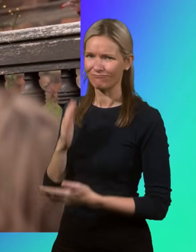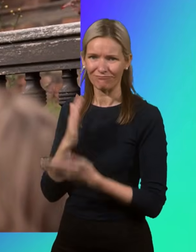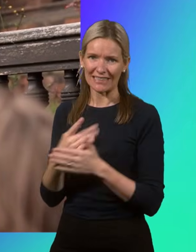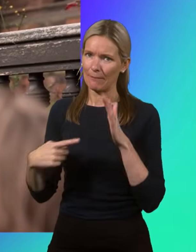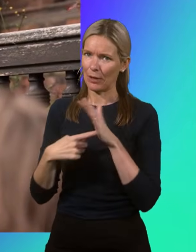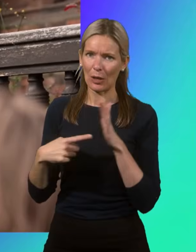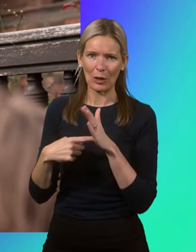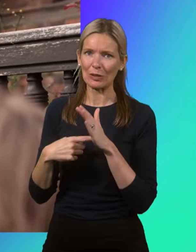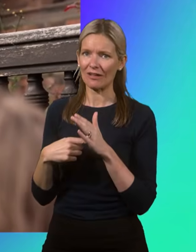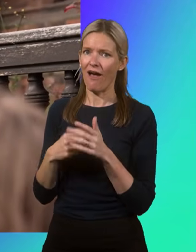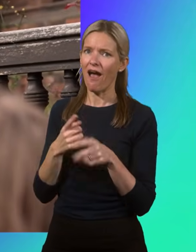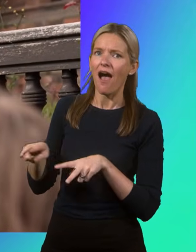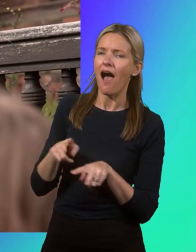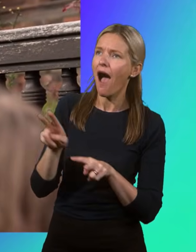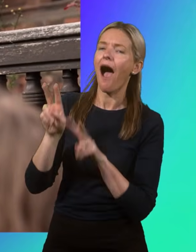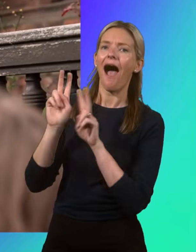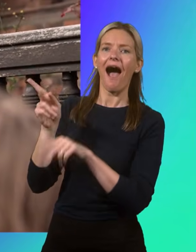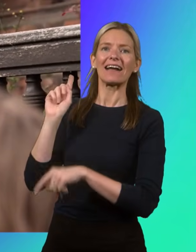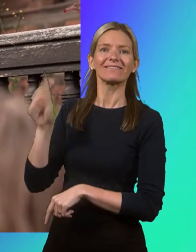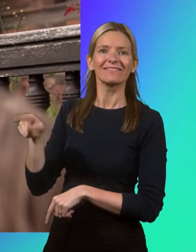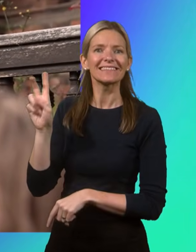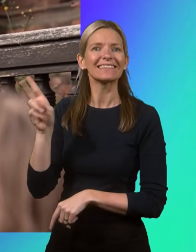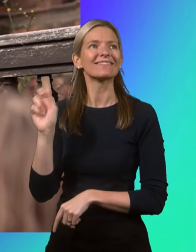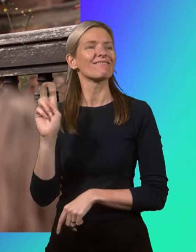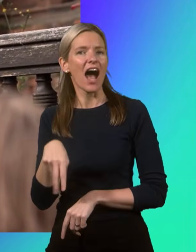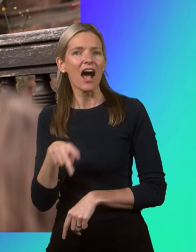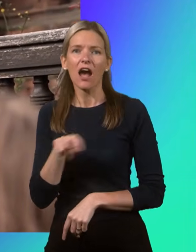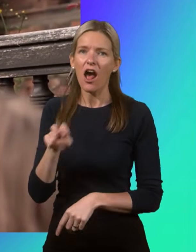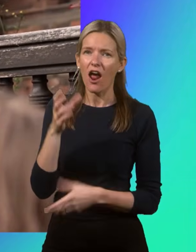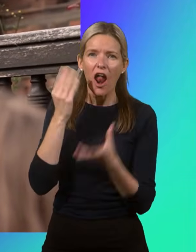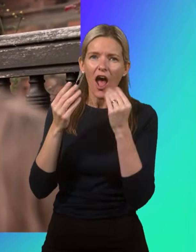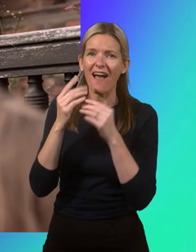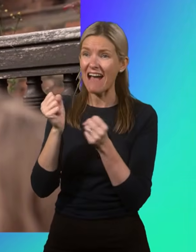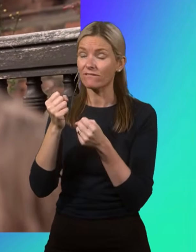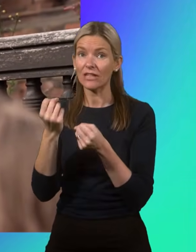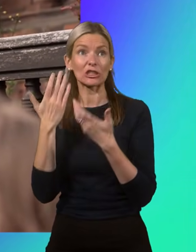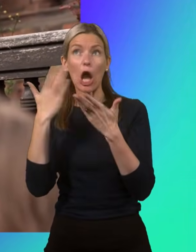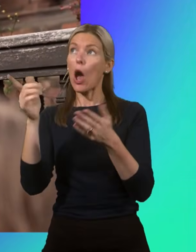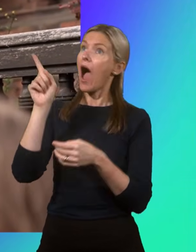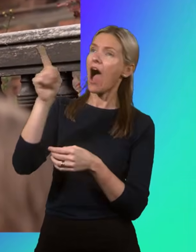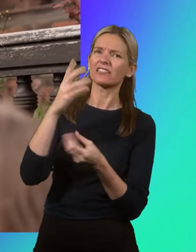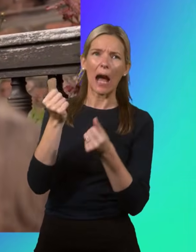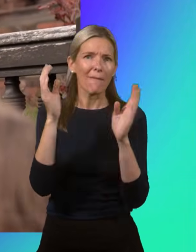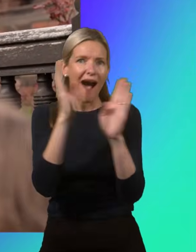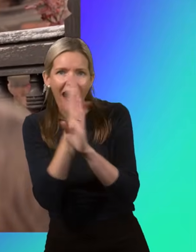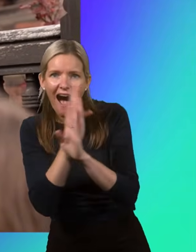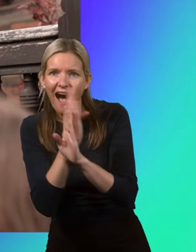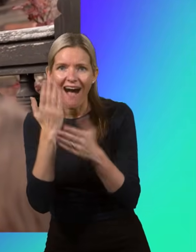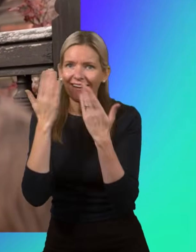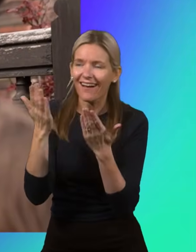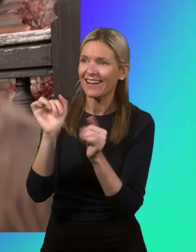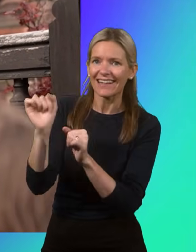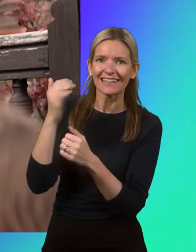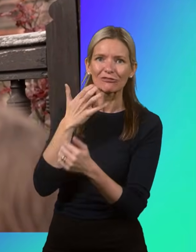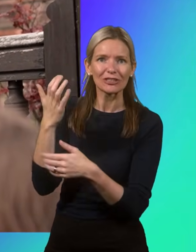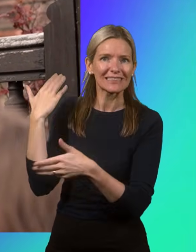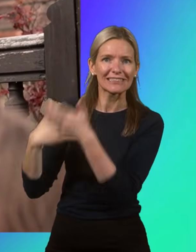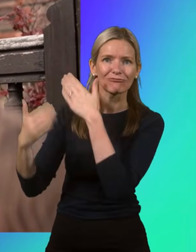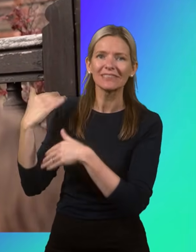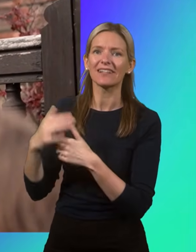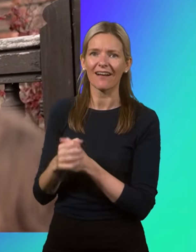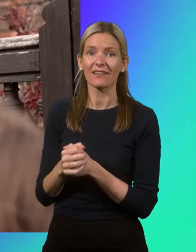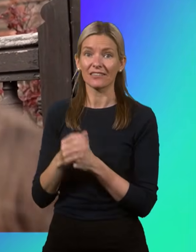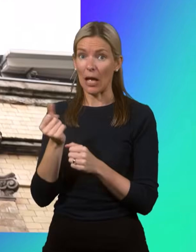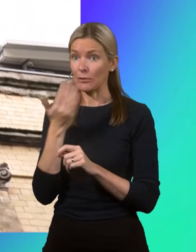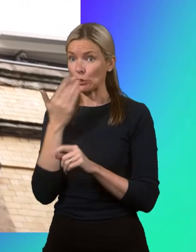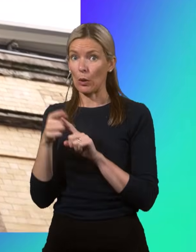really well known like this, and then perhaps there's some that are a little bit kind of more hidden in terms of their Jewish history. So there's a school just down the road that we can go and have a look at where we